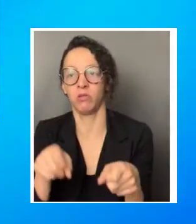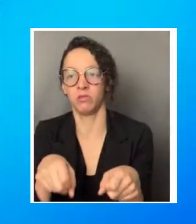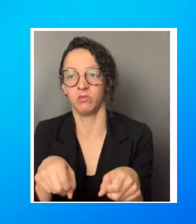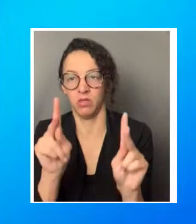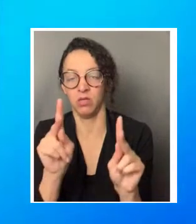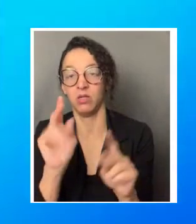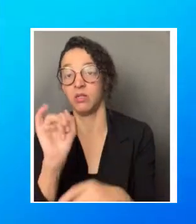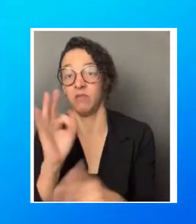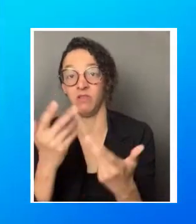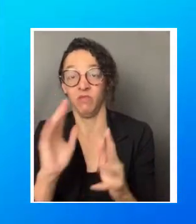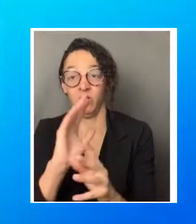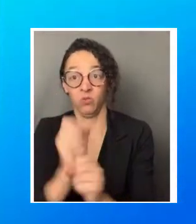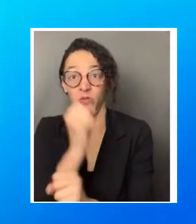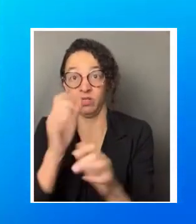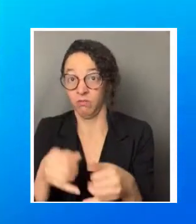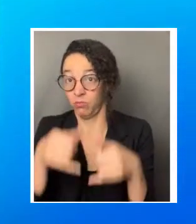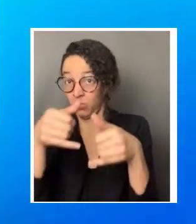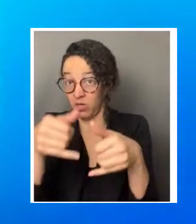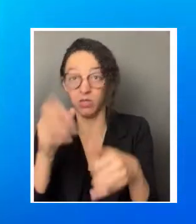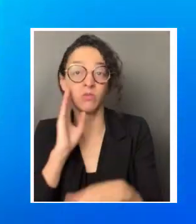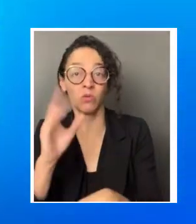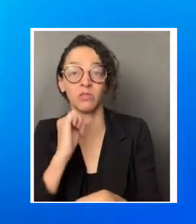be eligible to win another one.